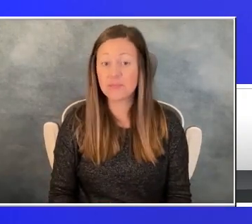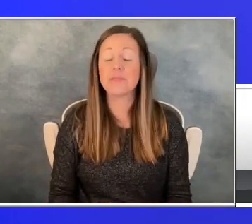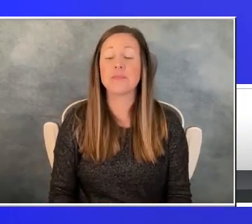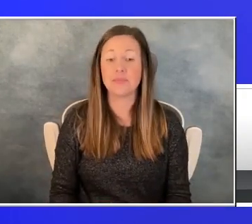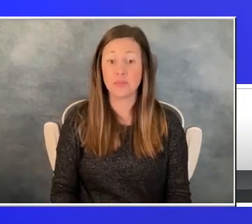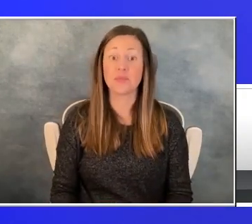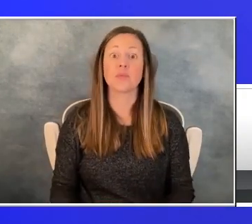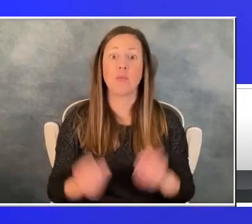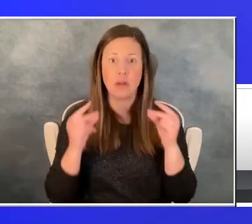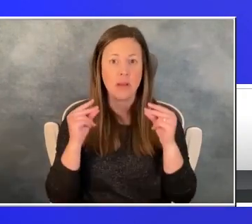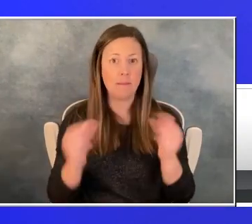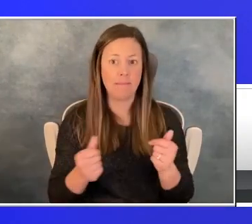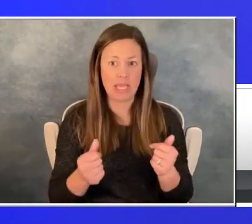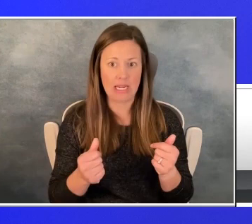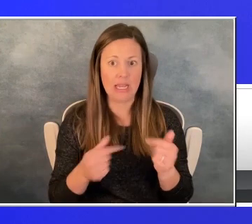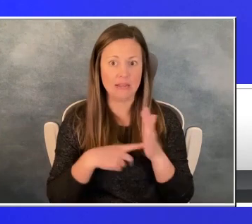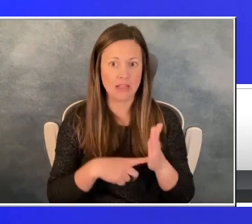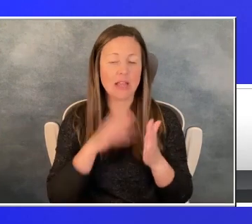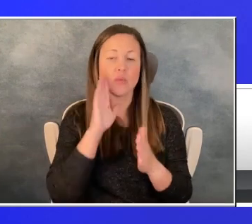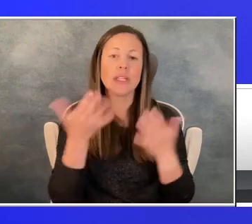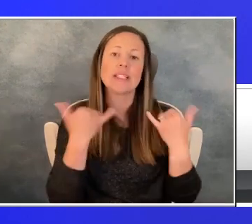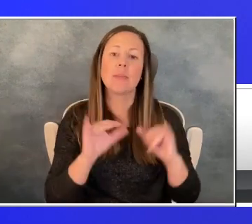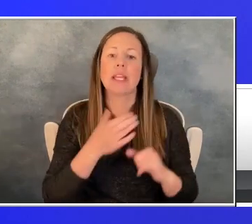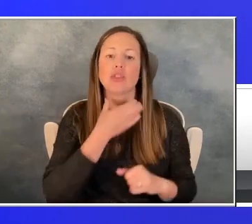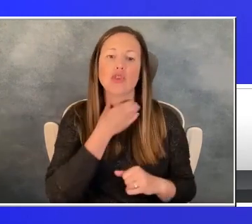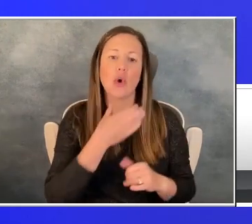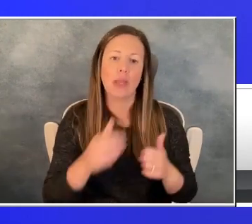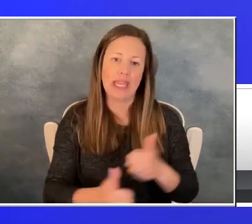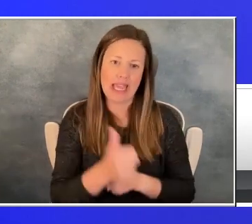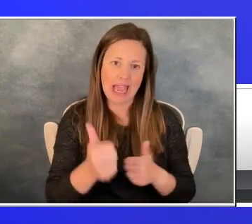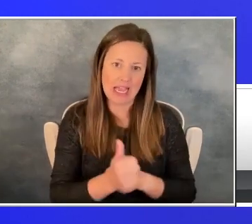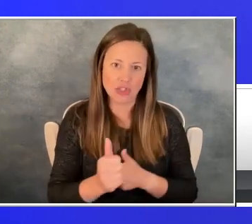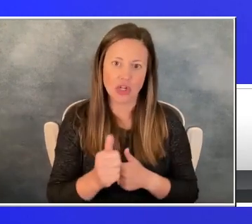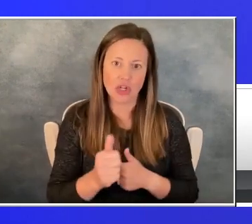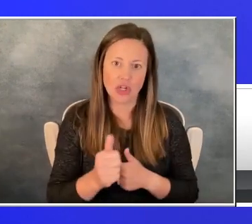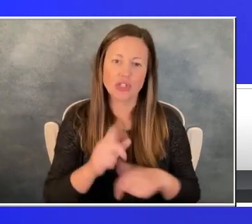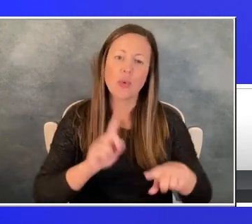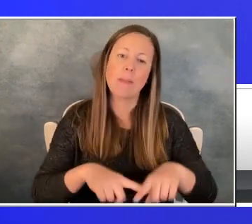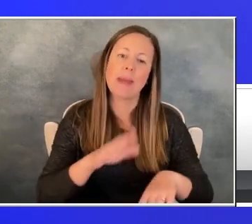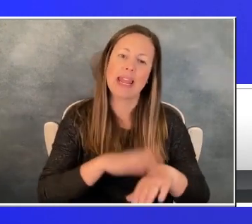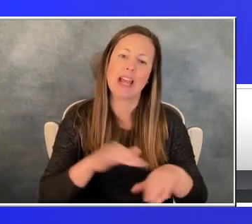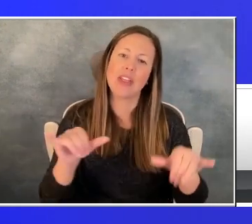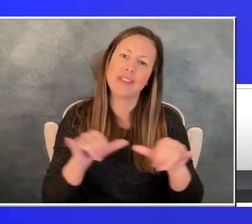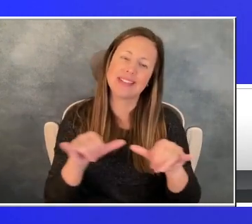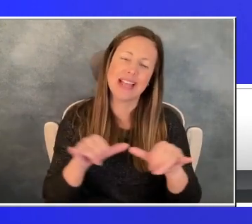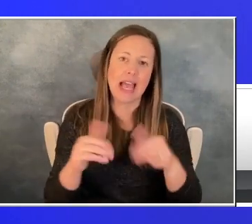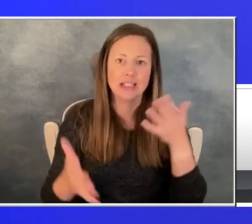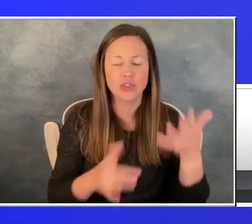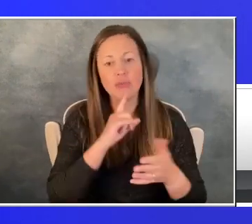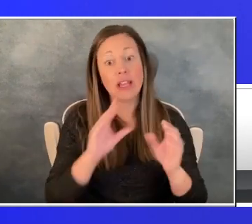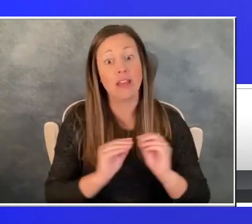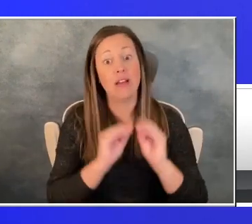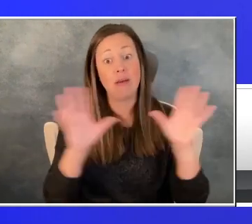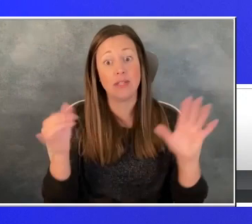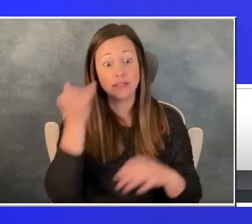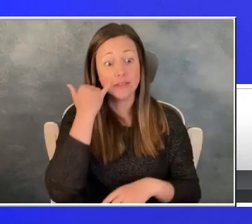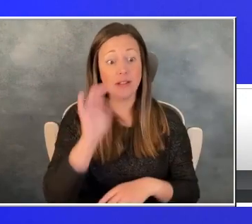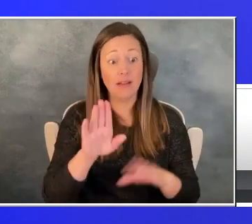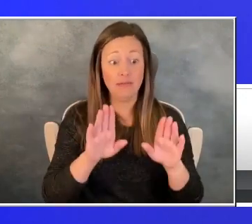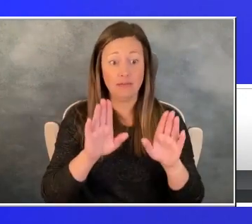signs would still be choking hazard risk. So depending on the size of the button battery, obviously if your child is showing signs of